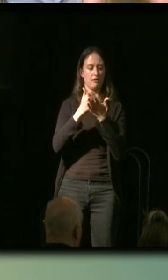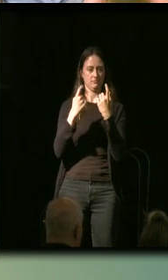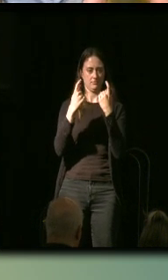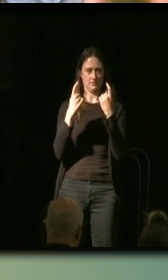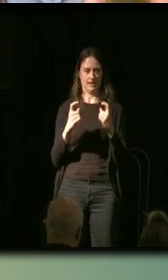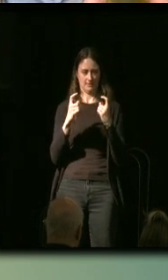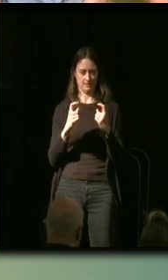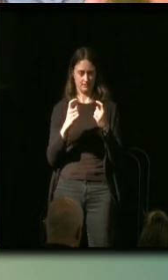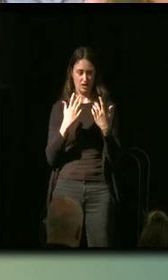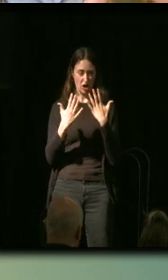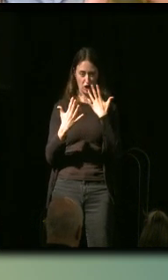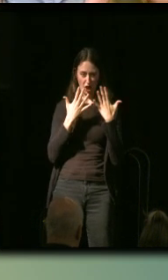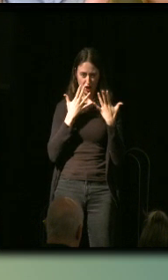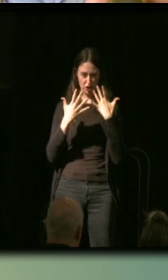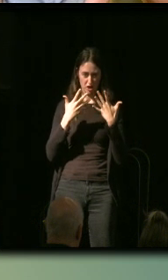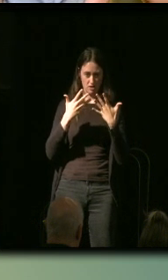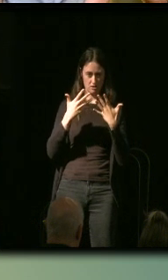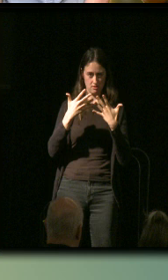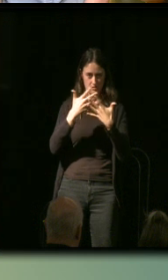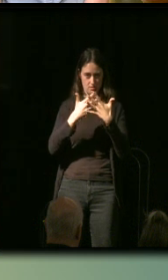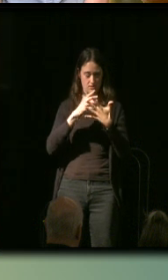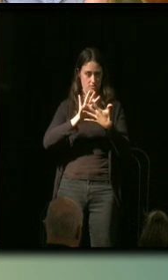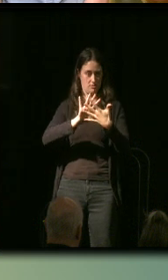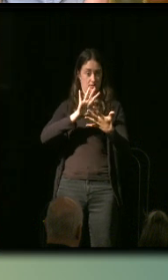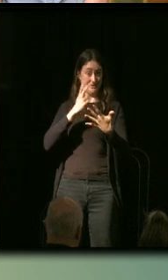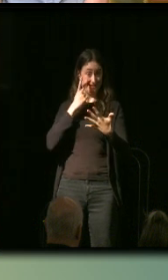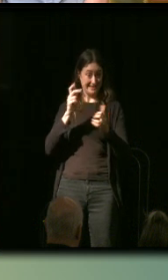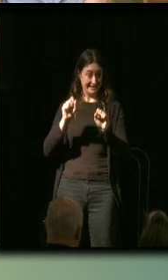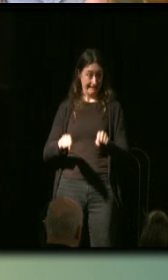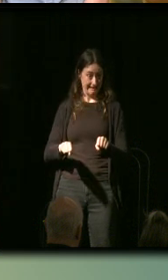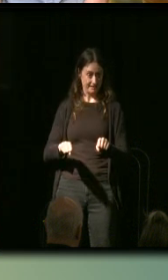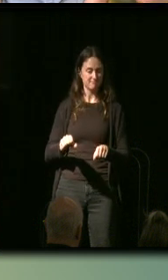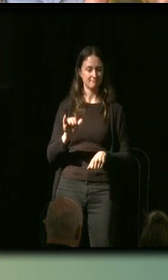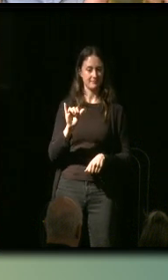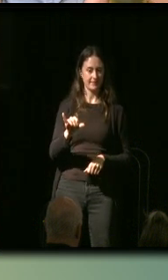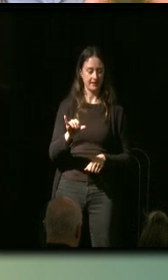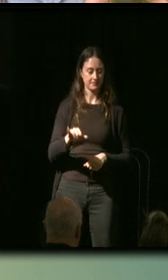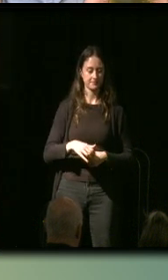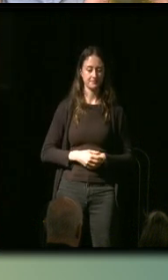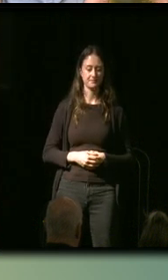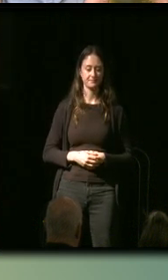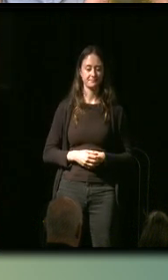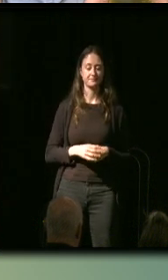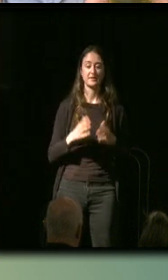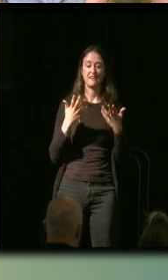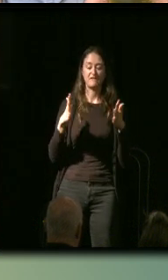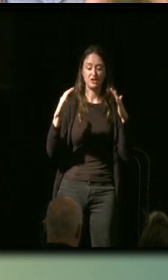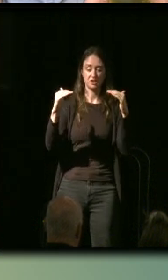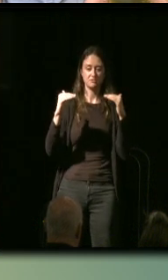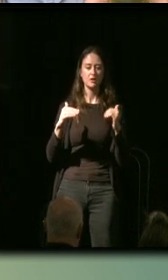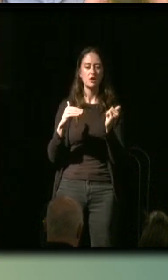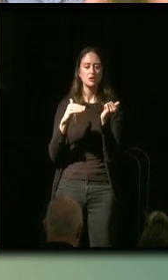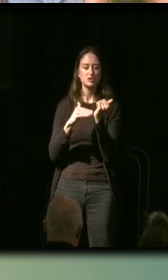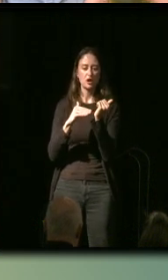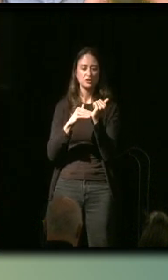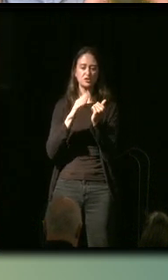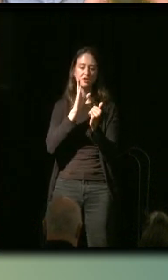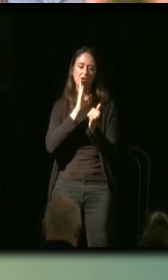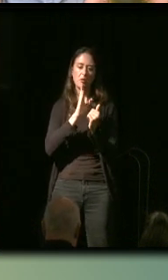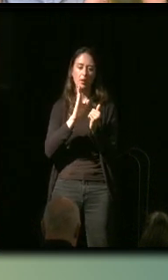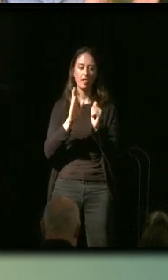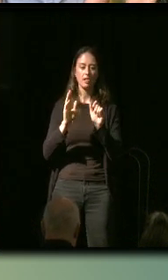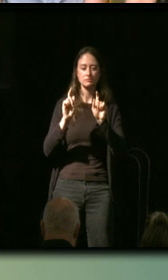our doctor examines the front of our eye or the cornea, the lens, and takes our